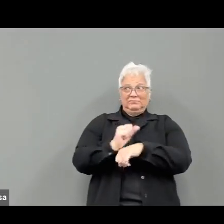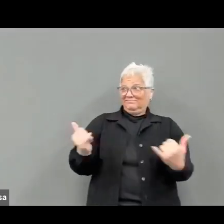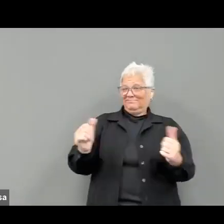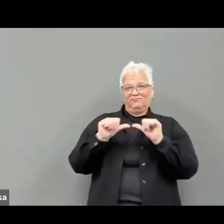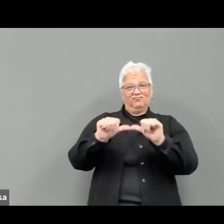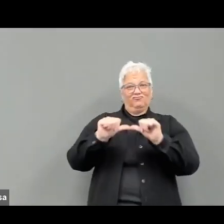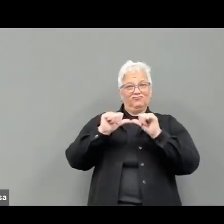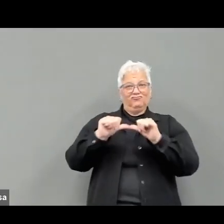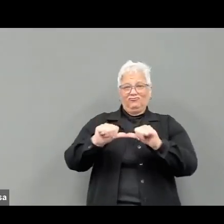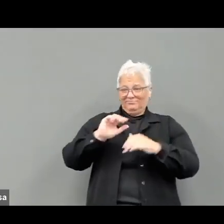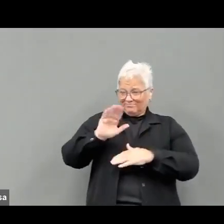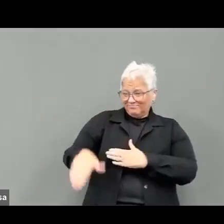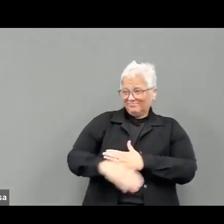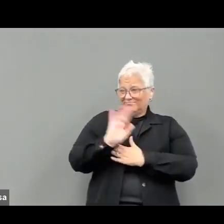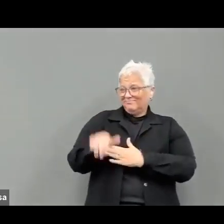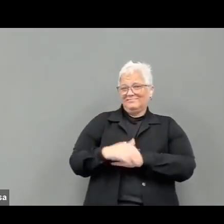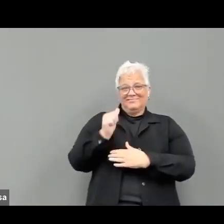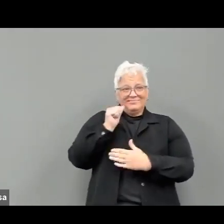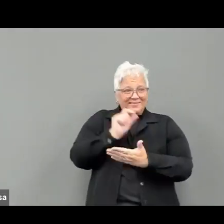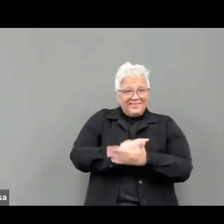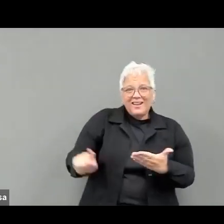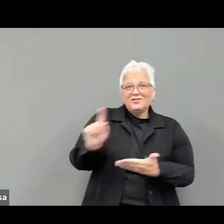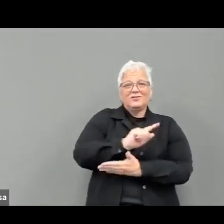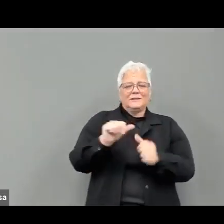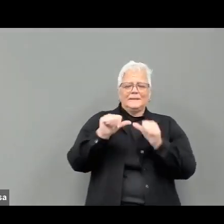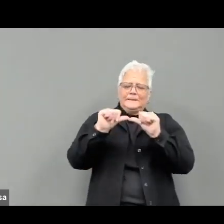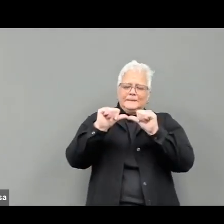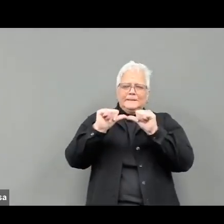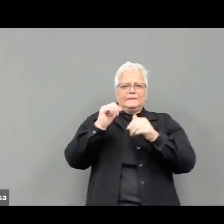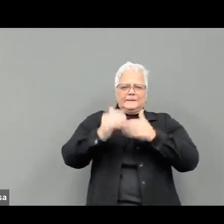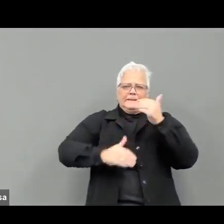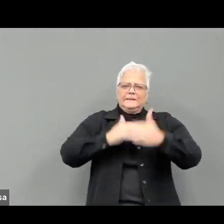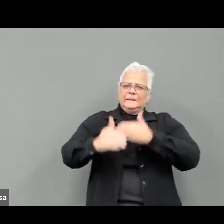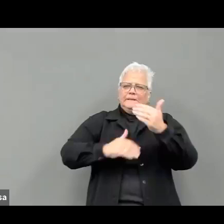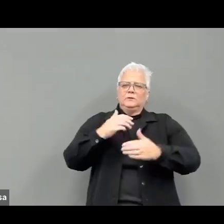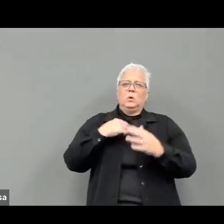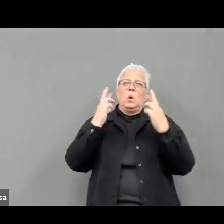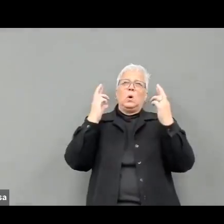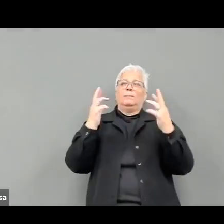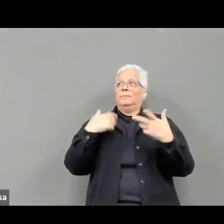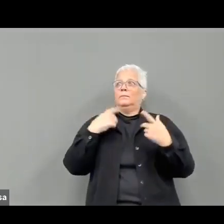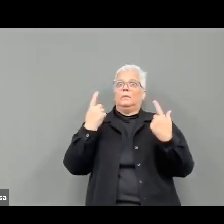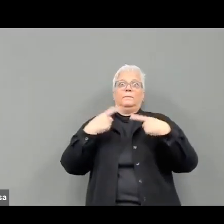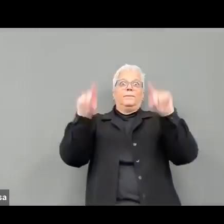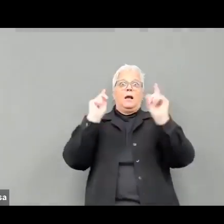do about another 100 to 200. We have a backlog of that